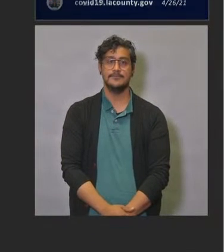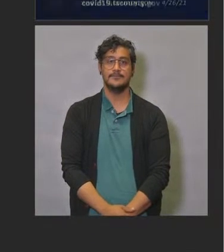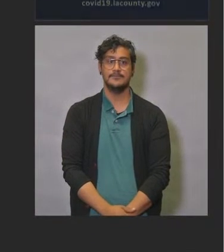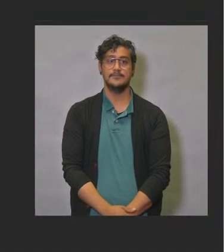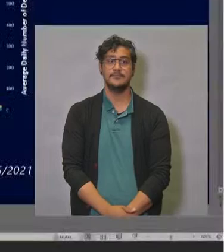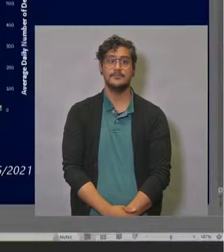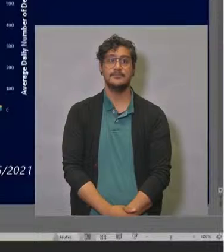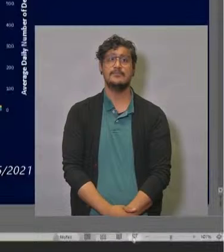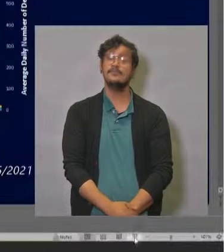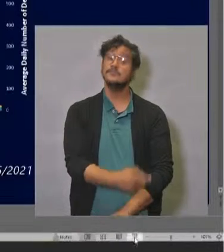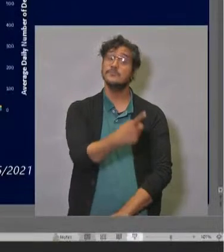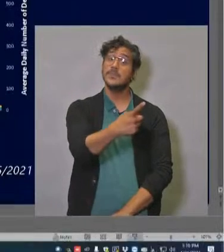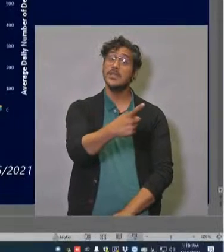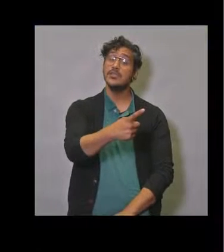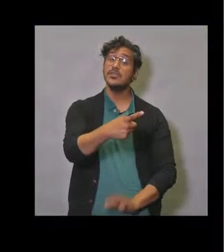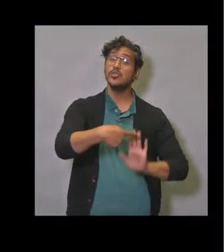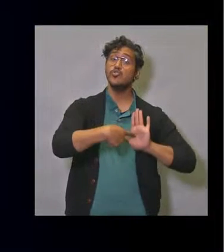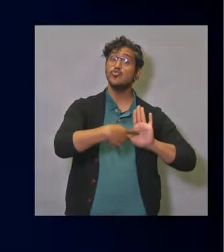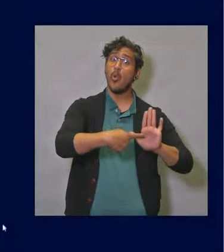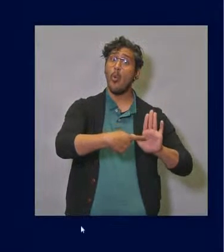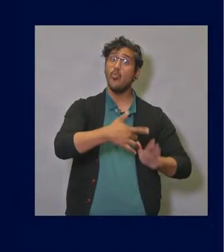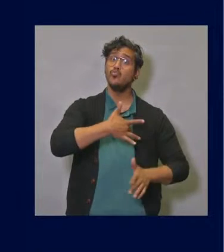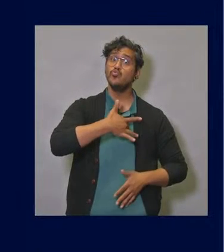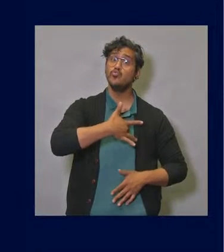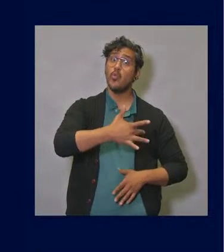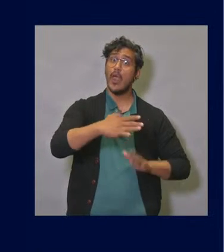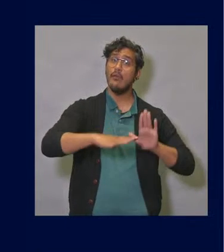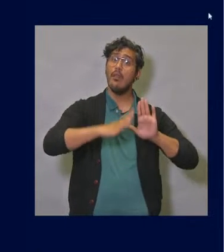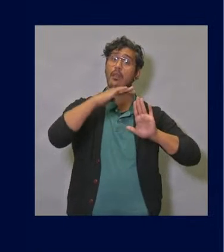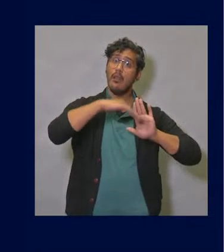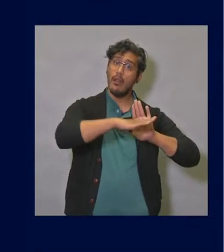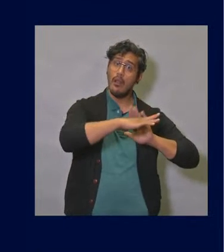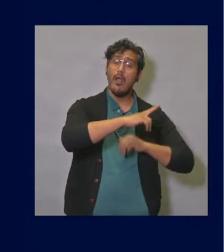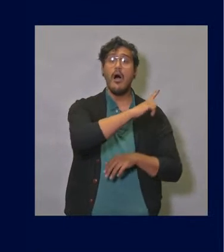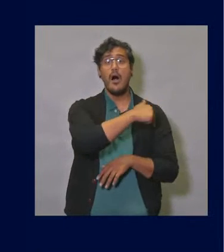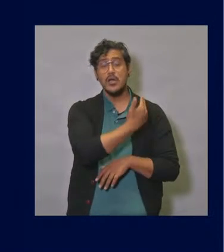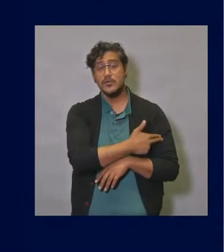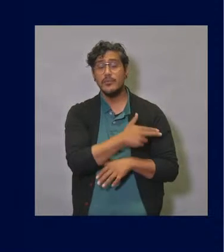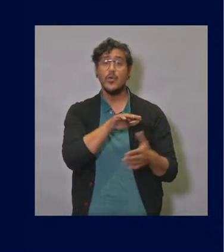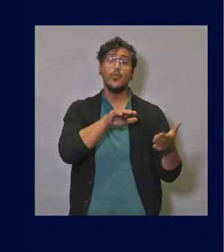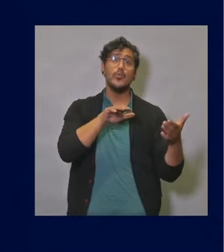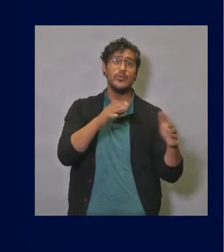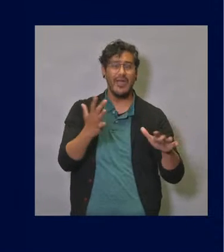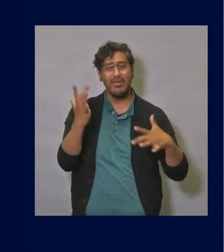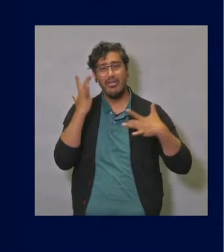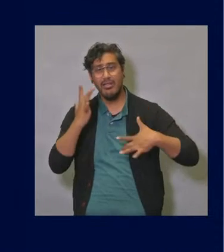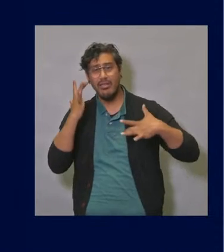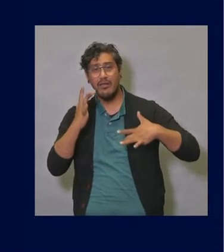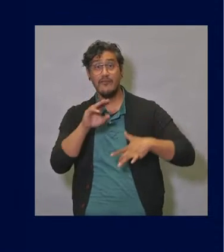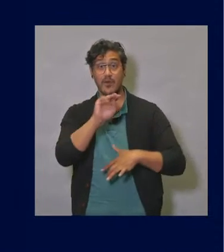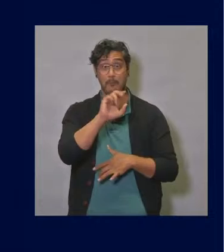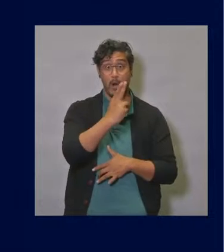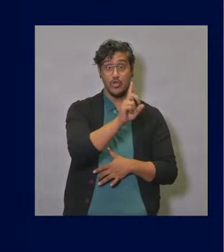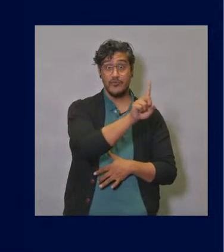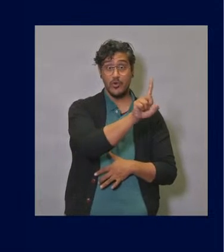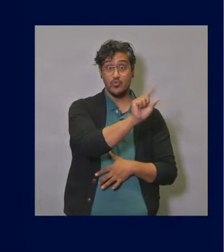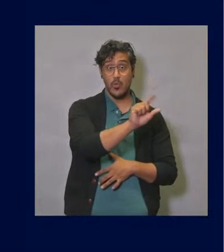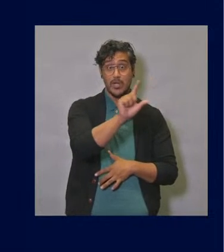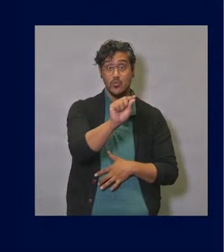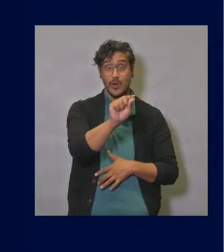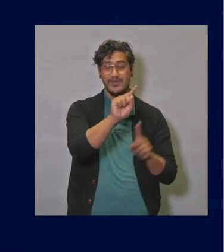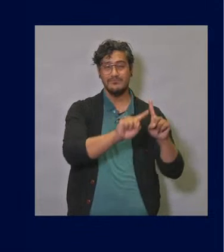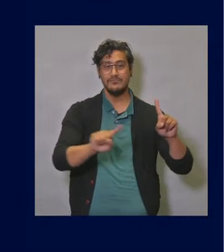This graph shows trend lines of cases, hospitalizations, and deaths from March 1st, 2020 through